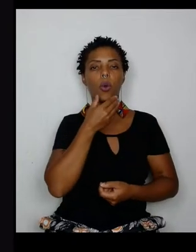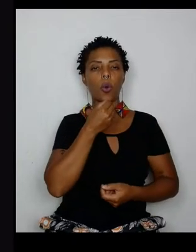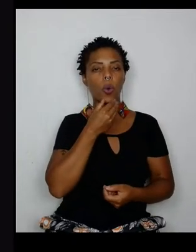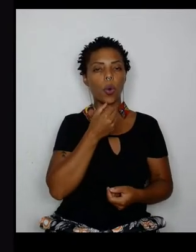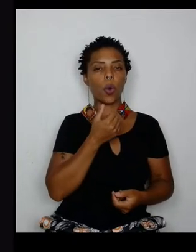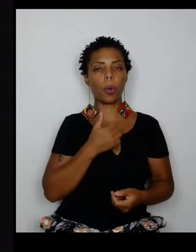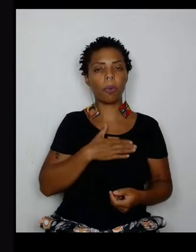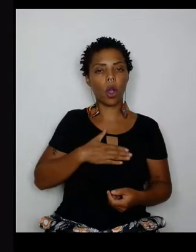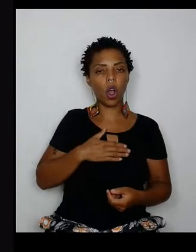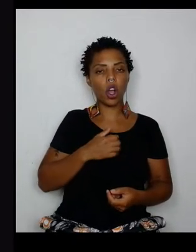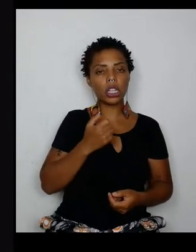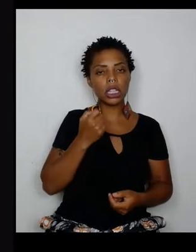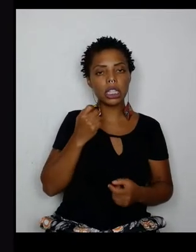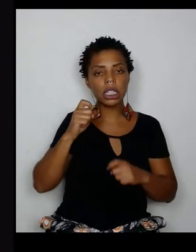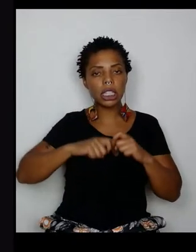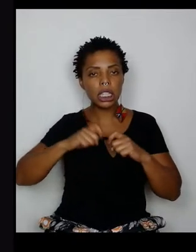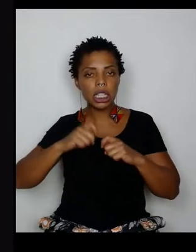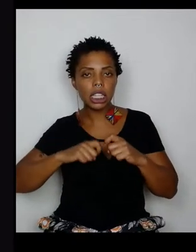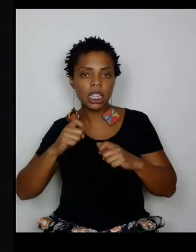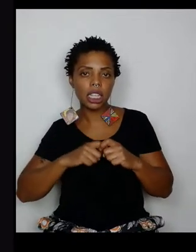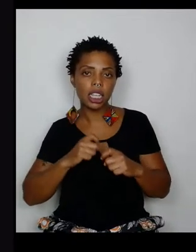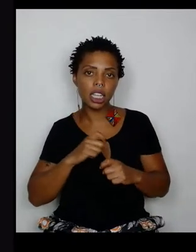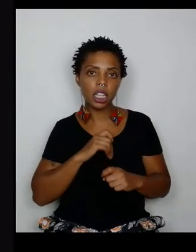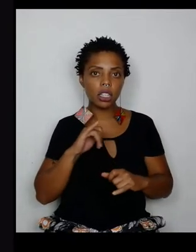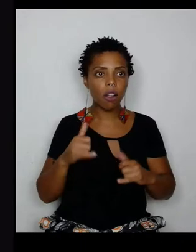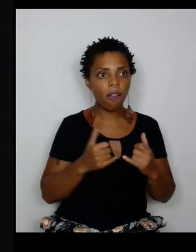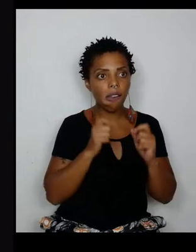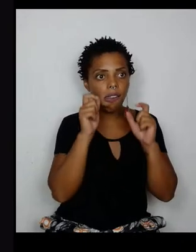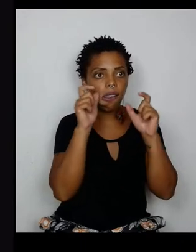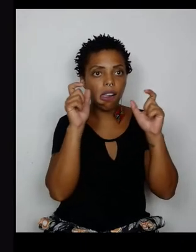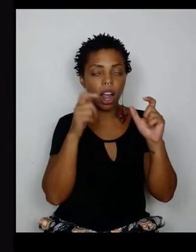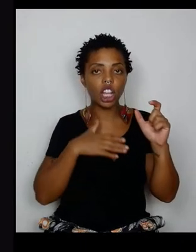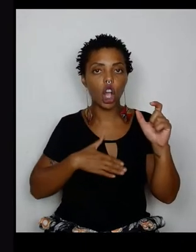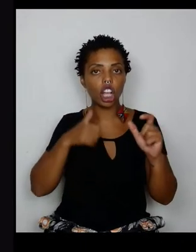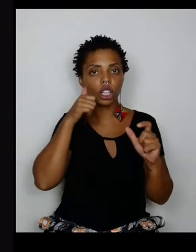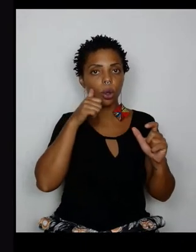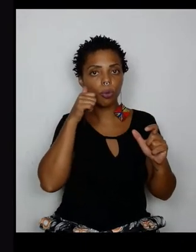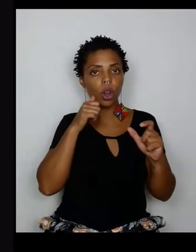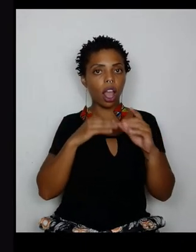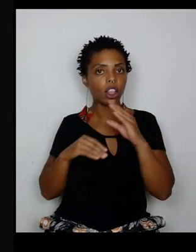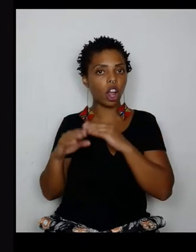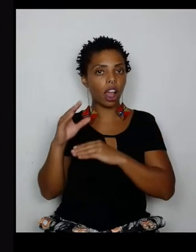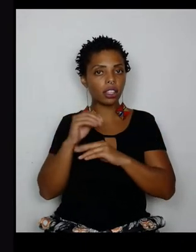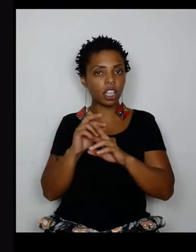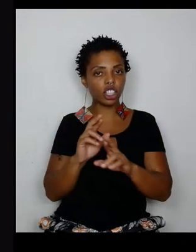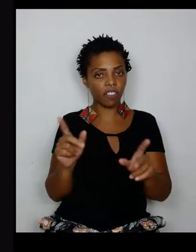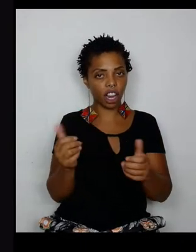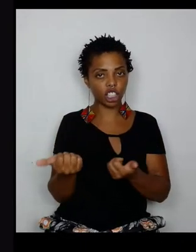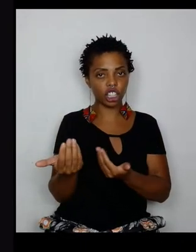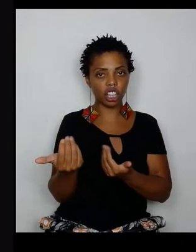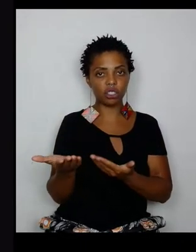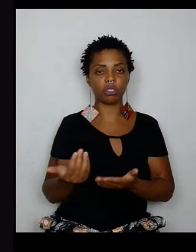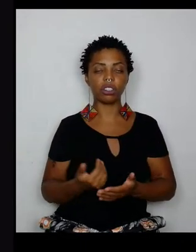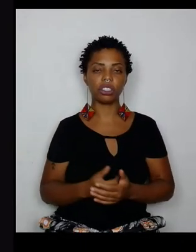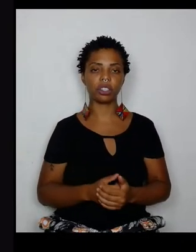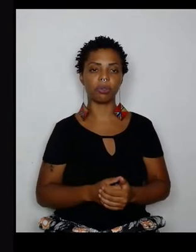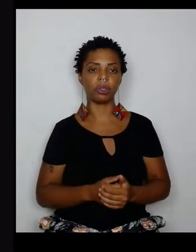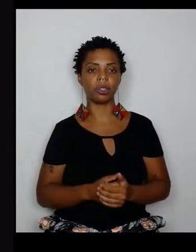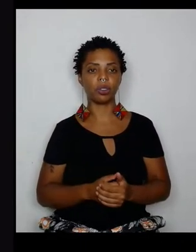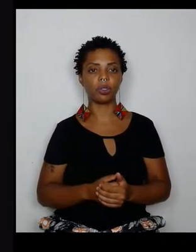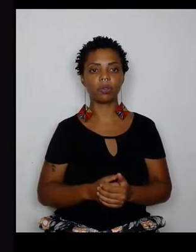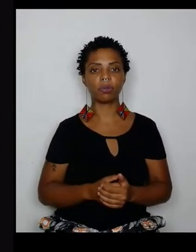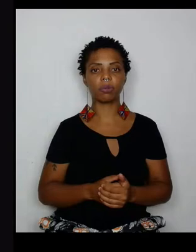exotic young adolescent women titi te amana pahura waiaho